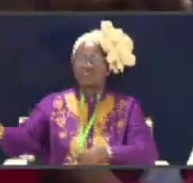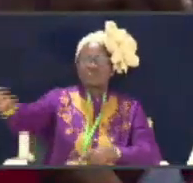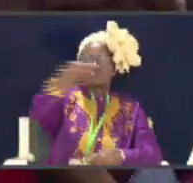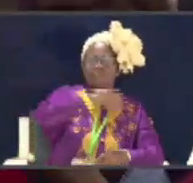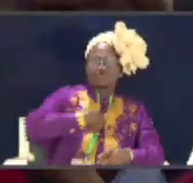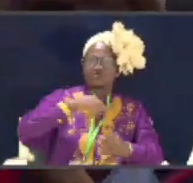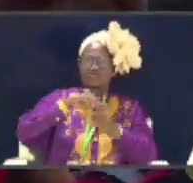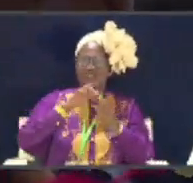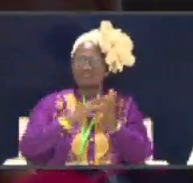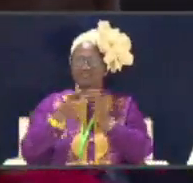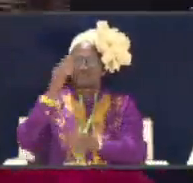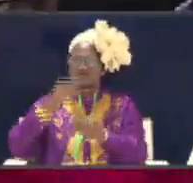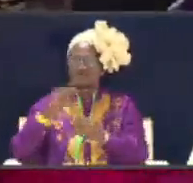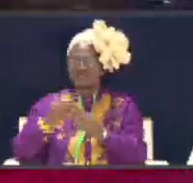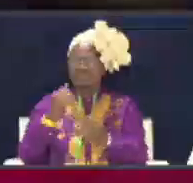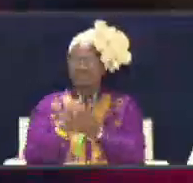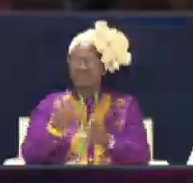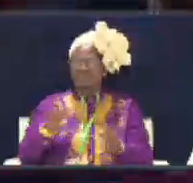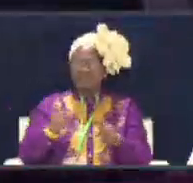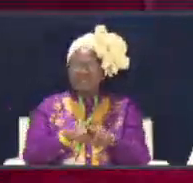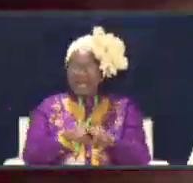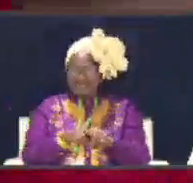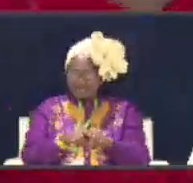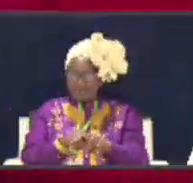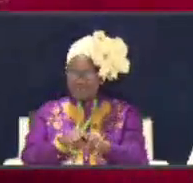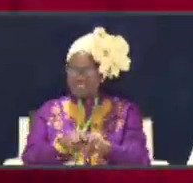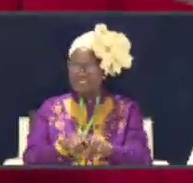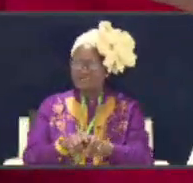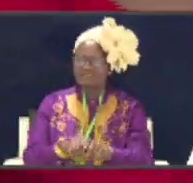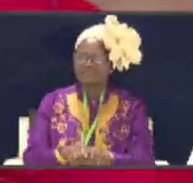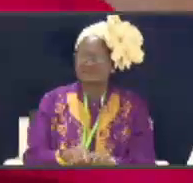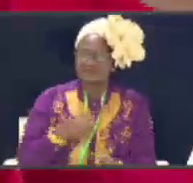So I want you to please stand on your feet now and